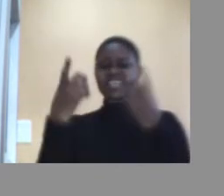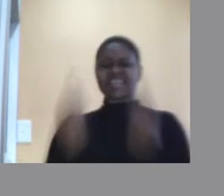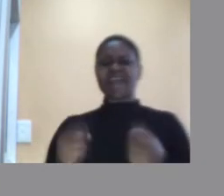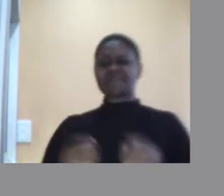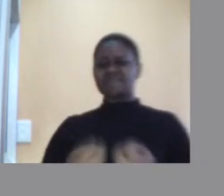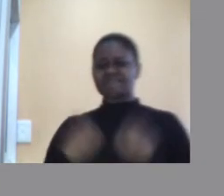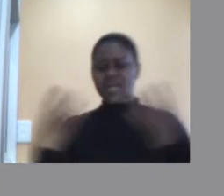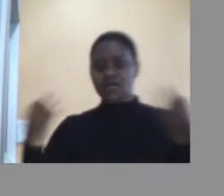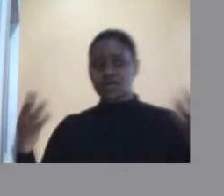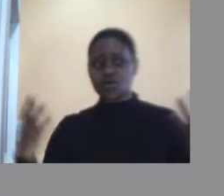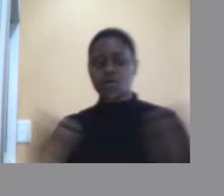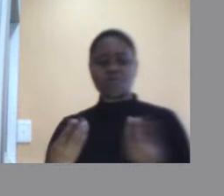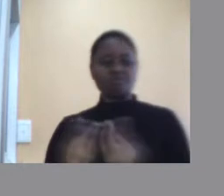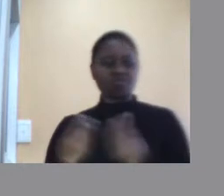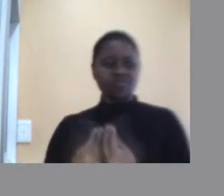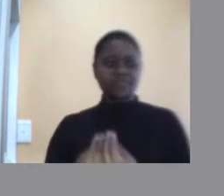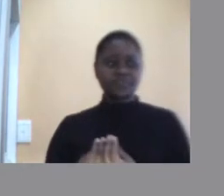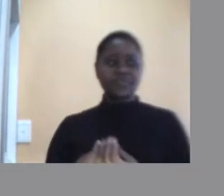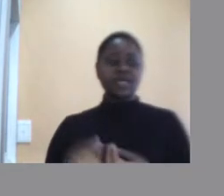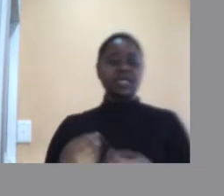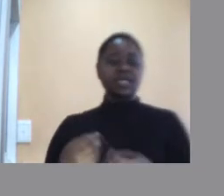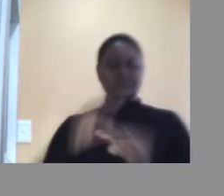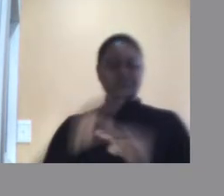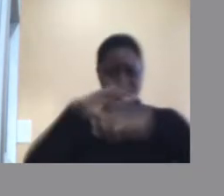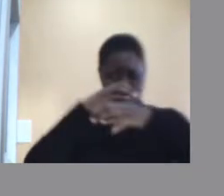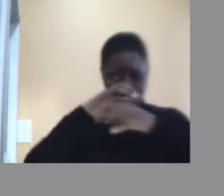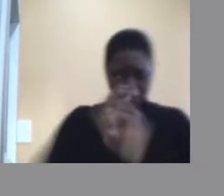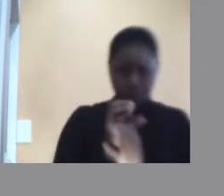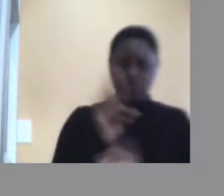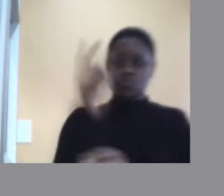in this regard. Hence, its main focus in